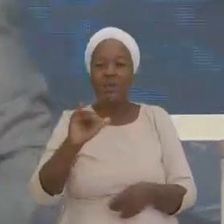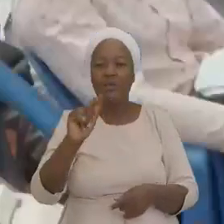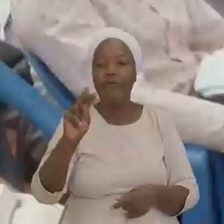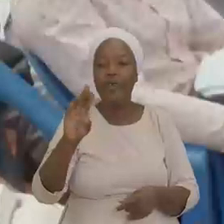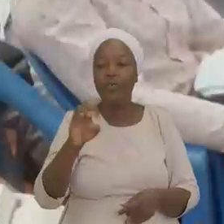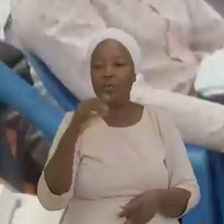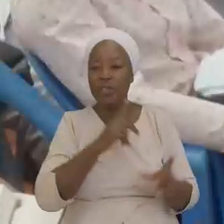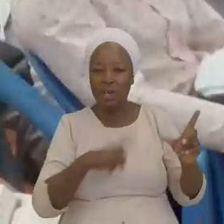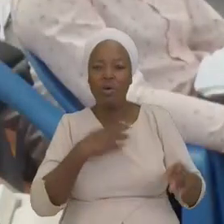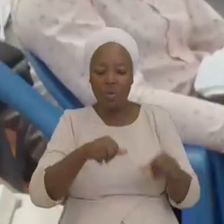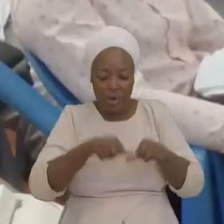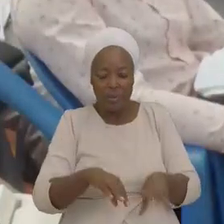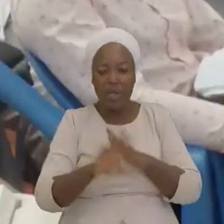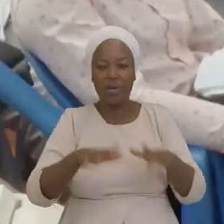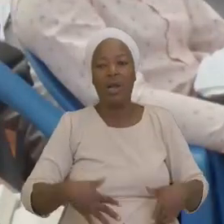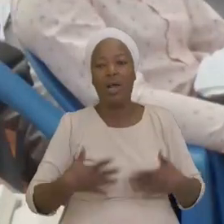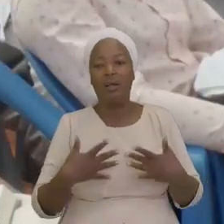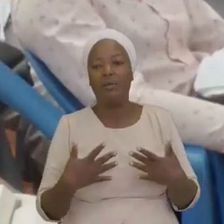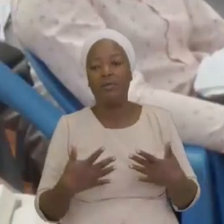life.